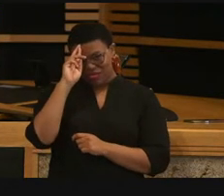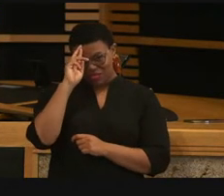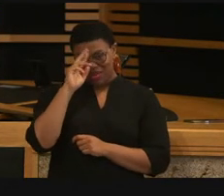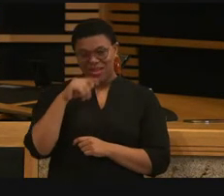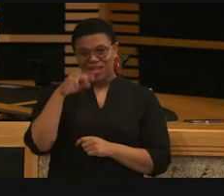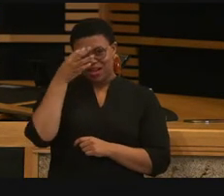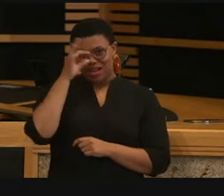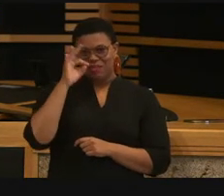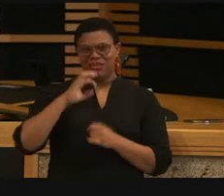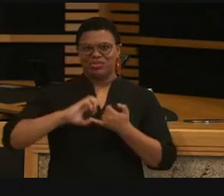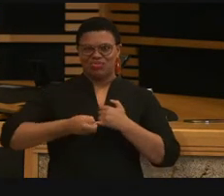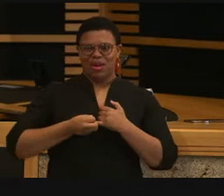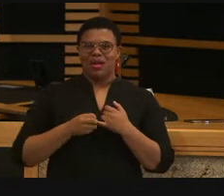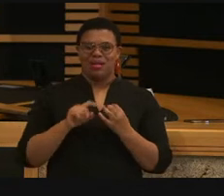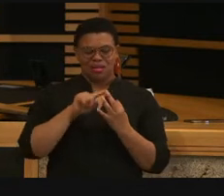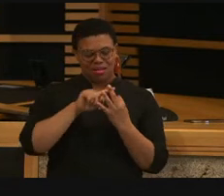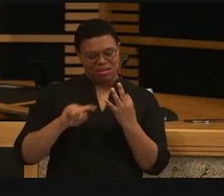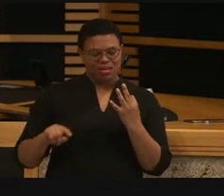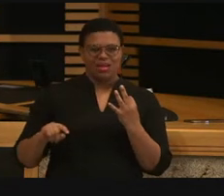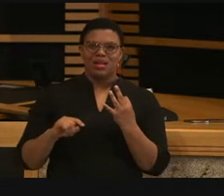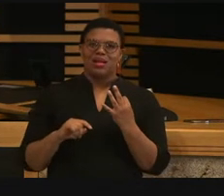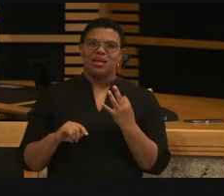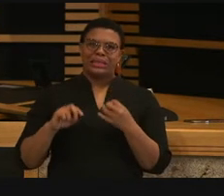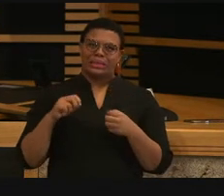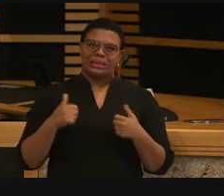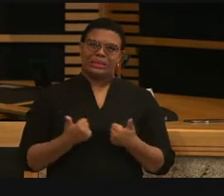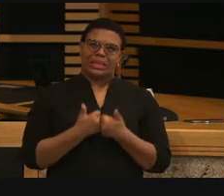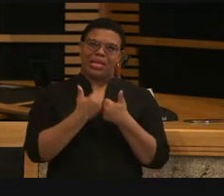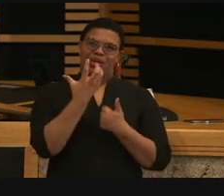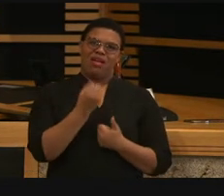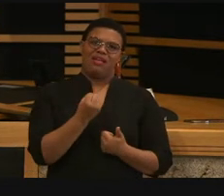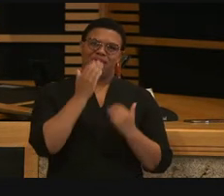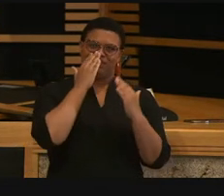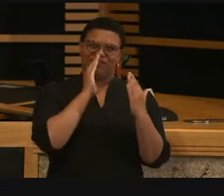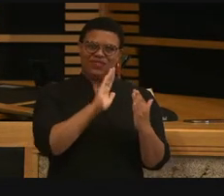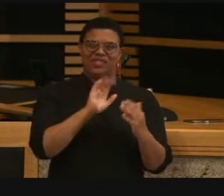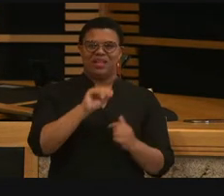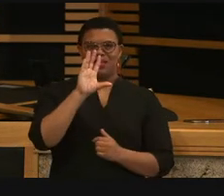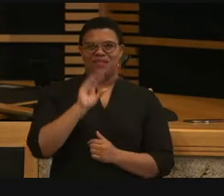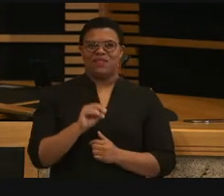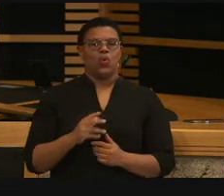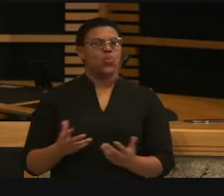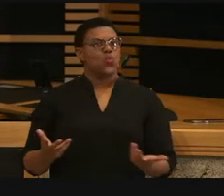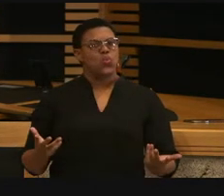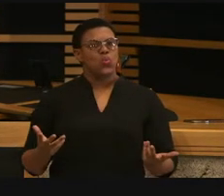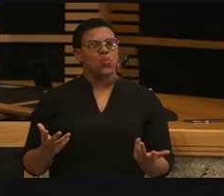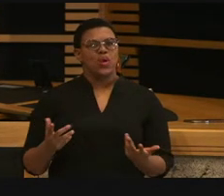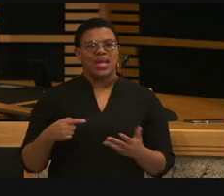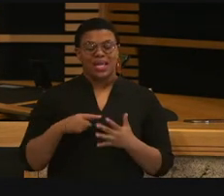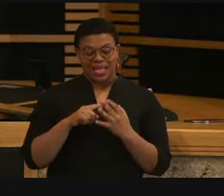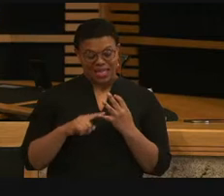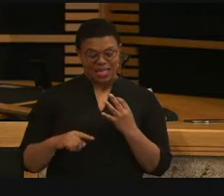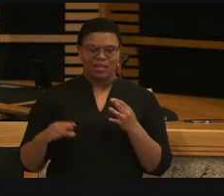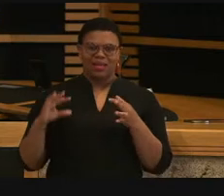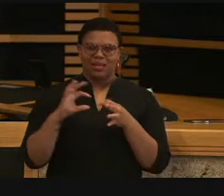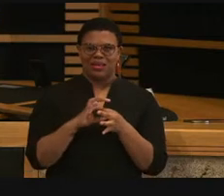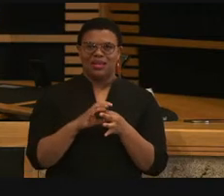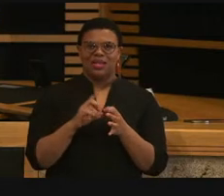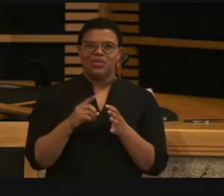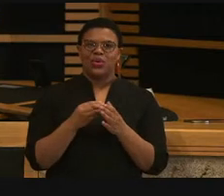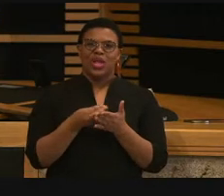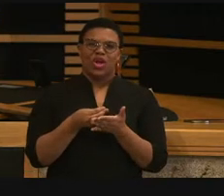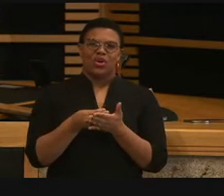address the triple challenges confronting South Africa is inextricably linked to economic growth and